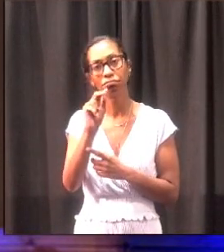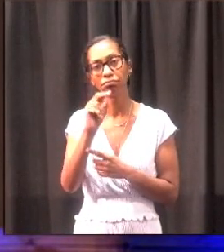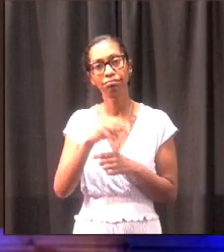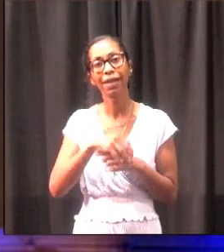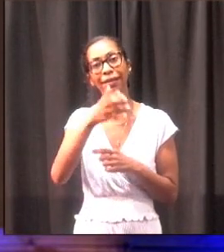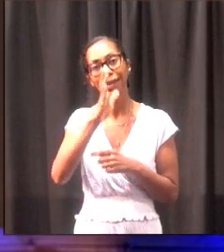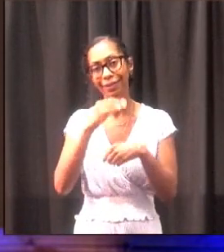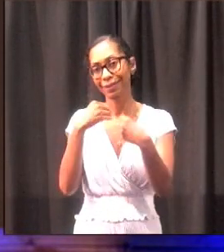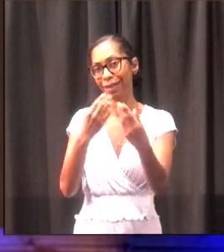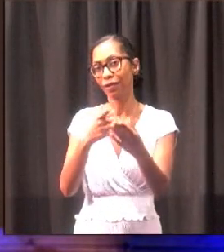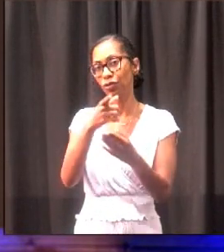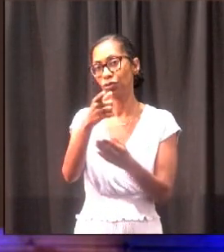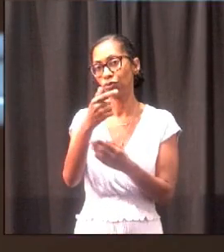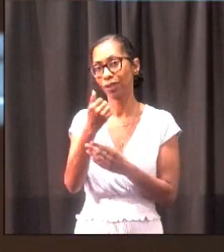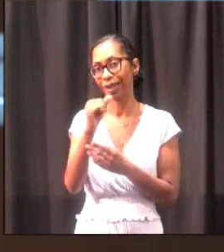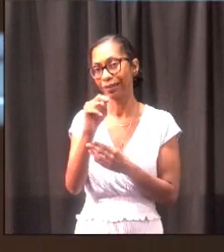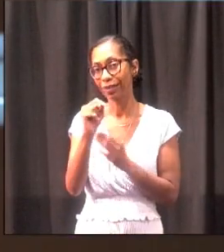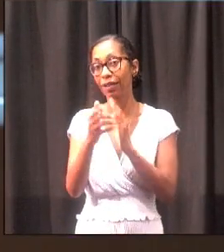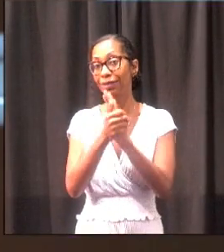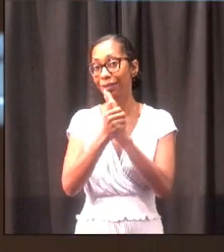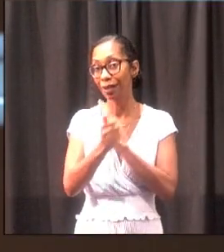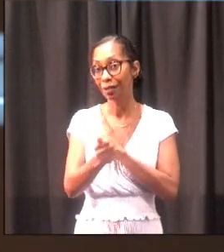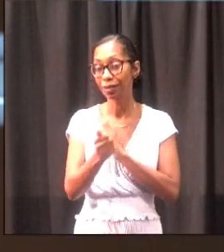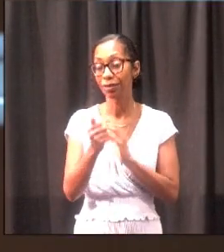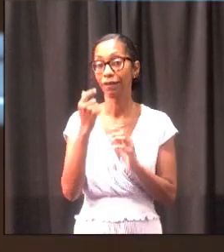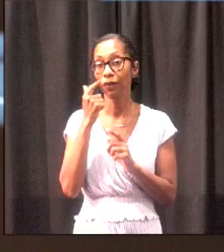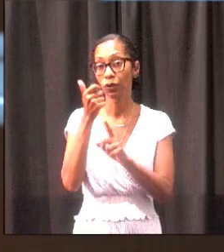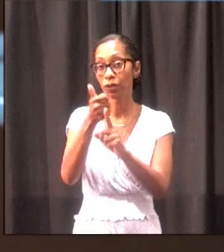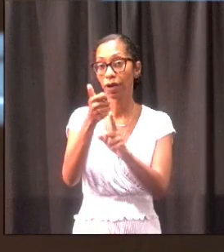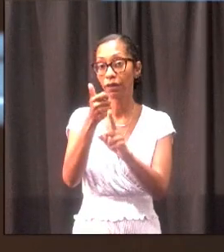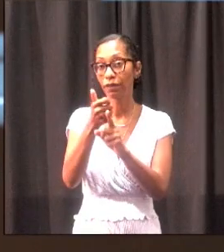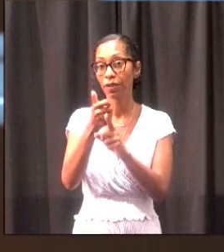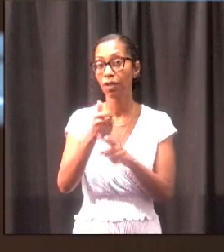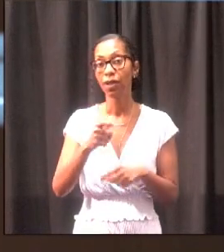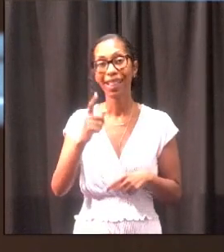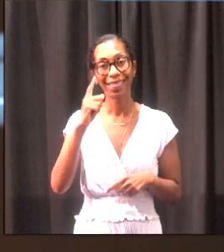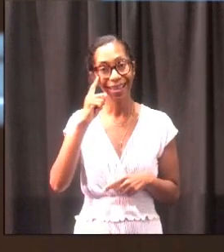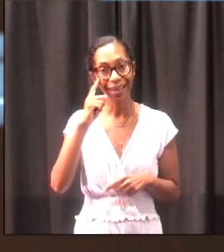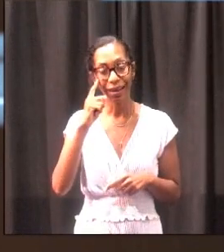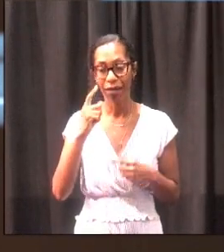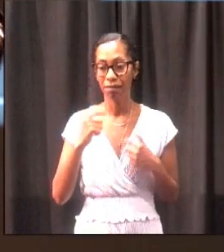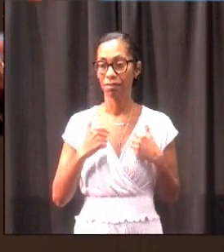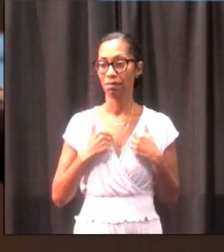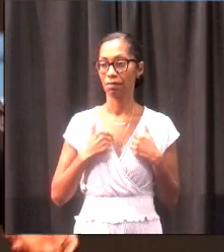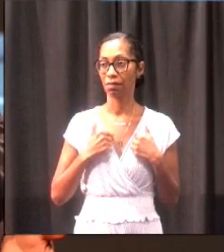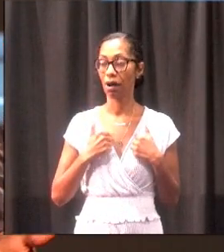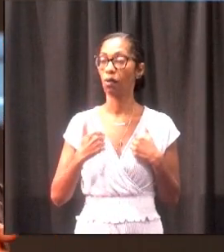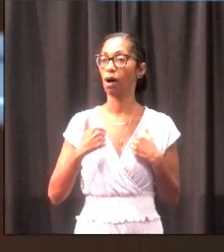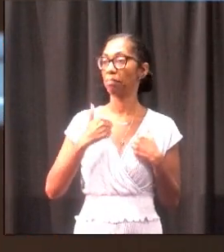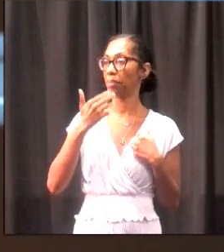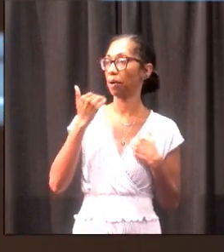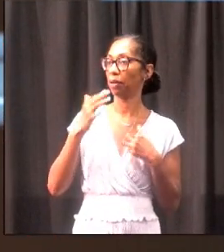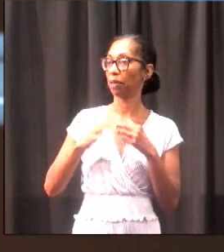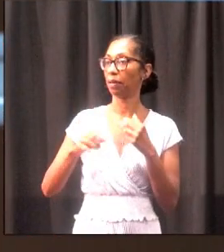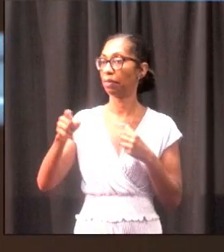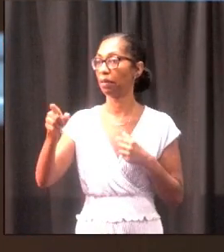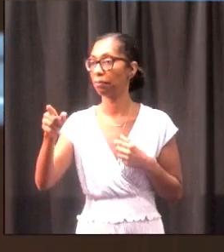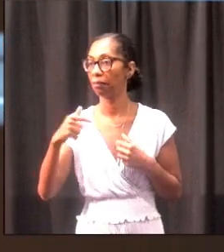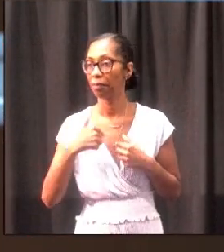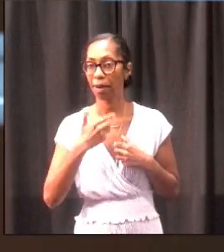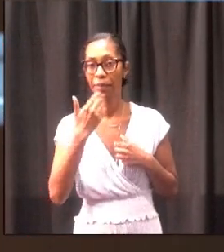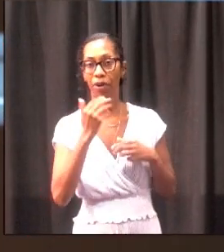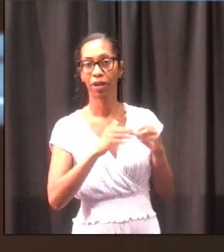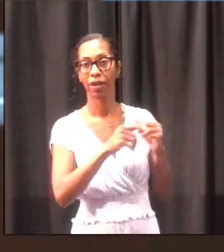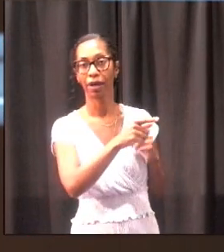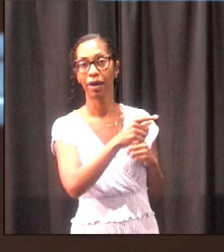that you have. He says, think soberly of yourself. In other words, don't sit up here and think that you're more than what you are. In other words, there's no